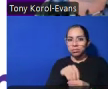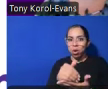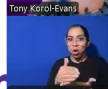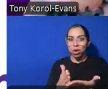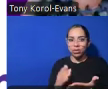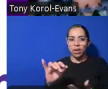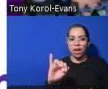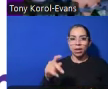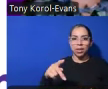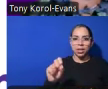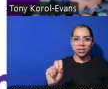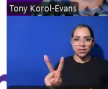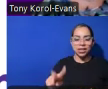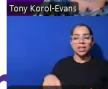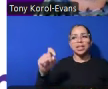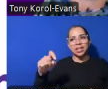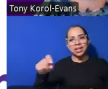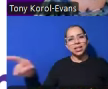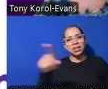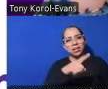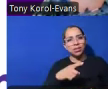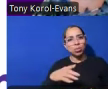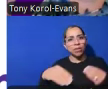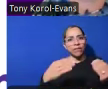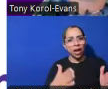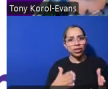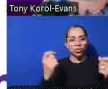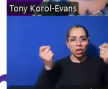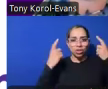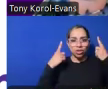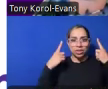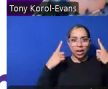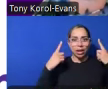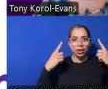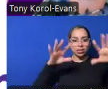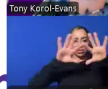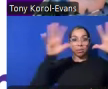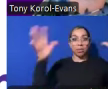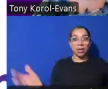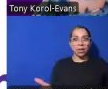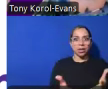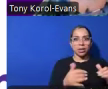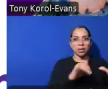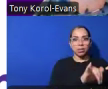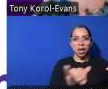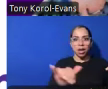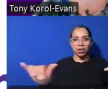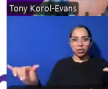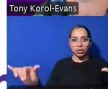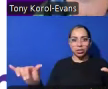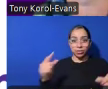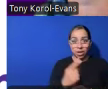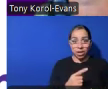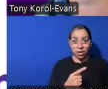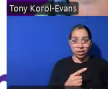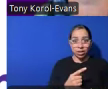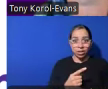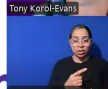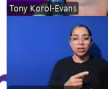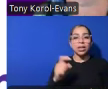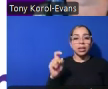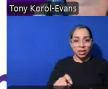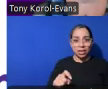to see that this is all part of a bigger pattern. right? And they need you to counteract